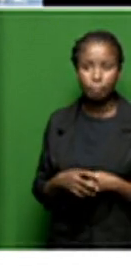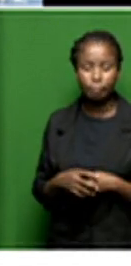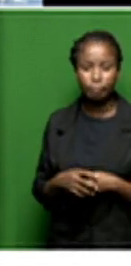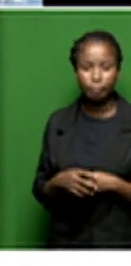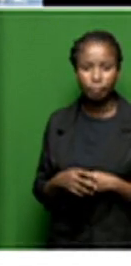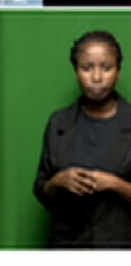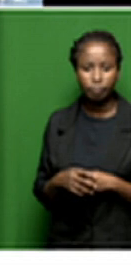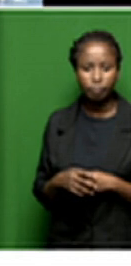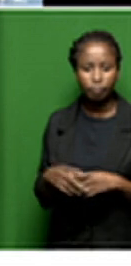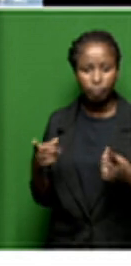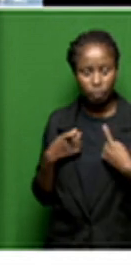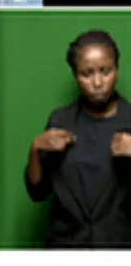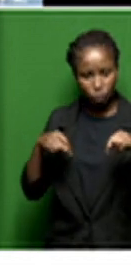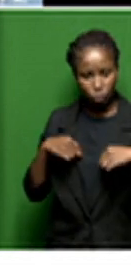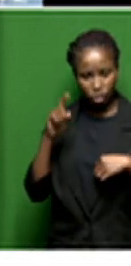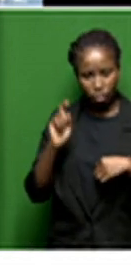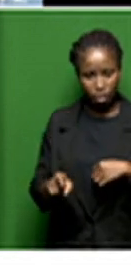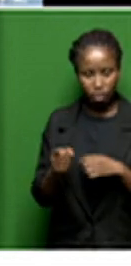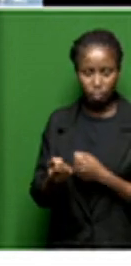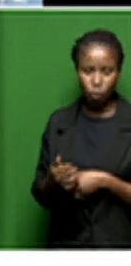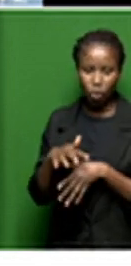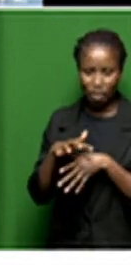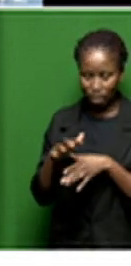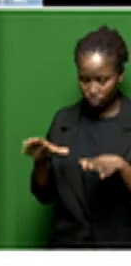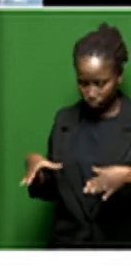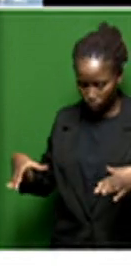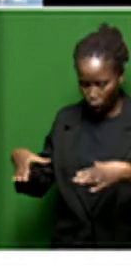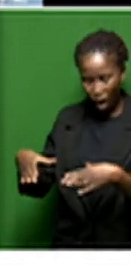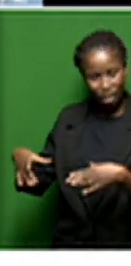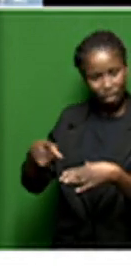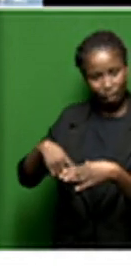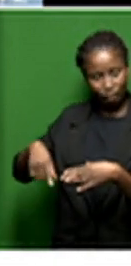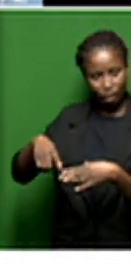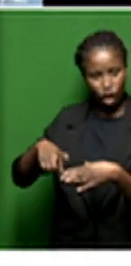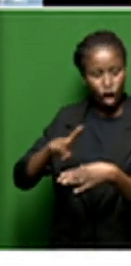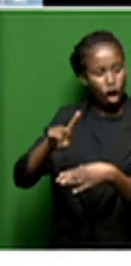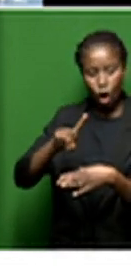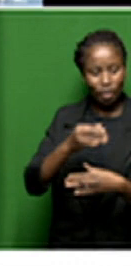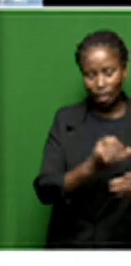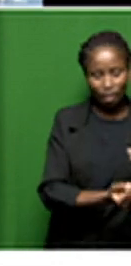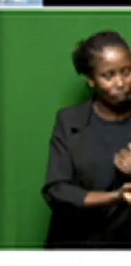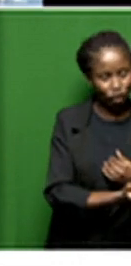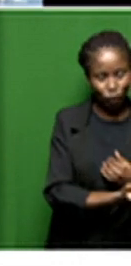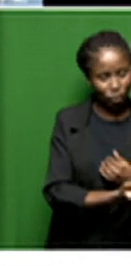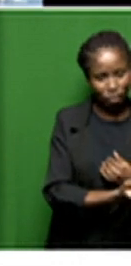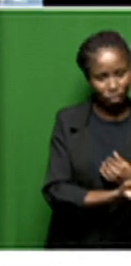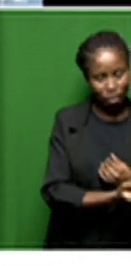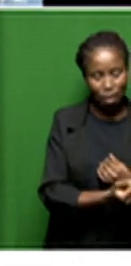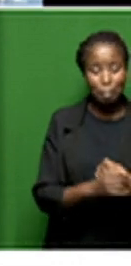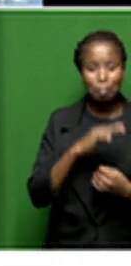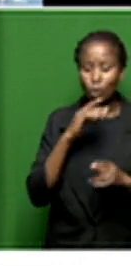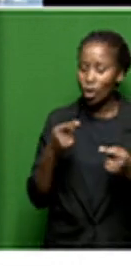We have to prioritise, I think, the collective over, and I think we can't actually do that